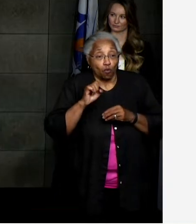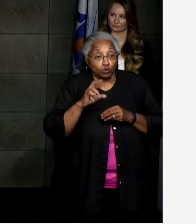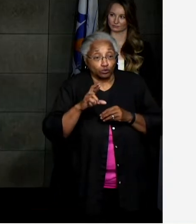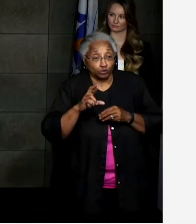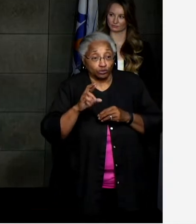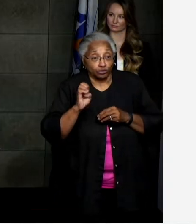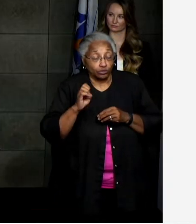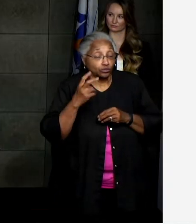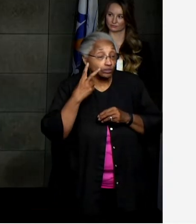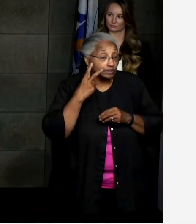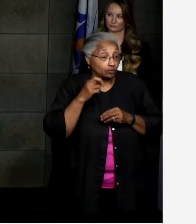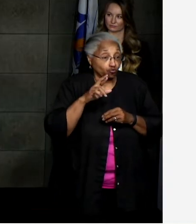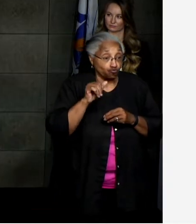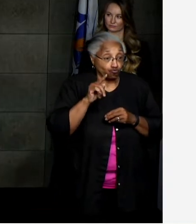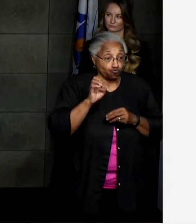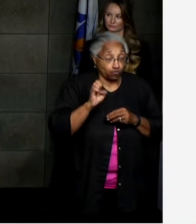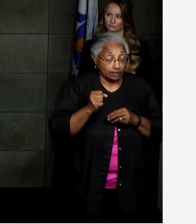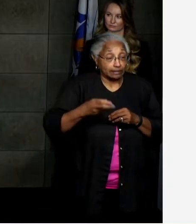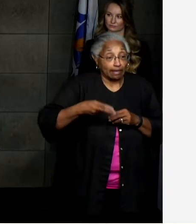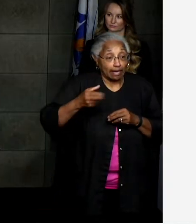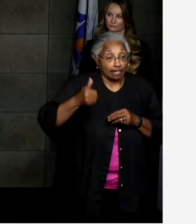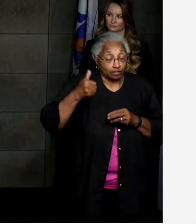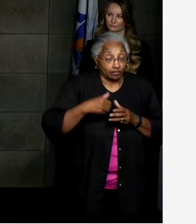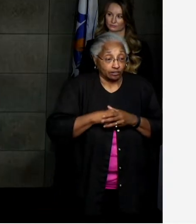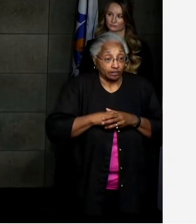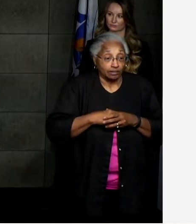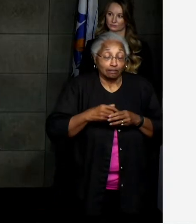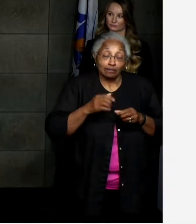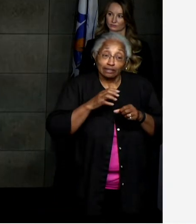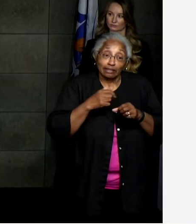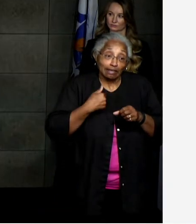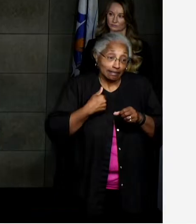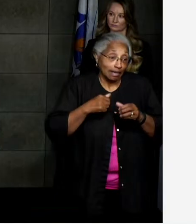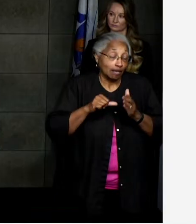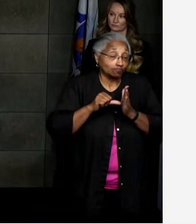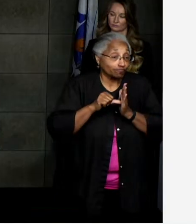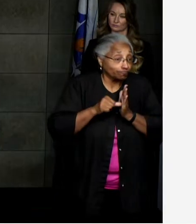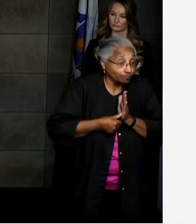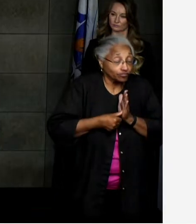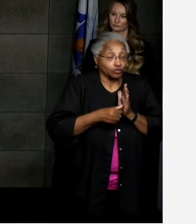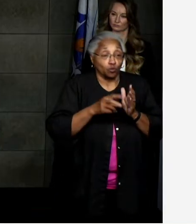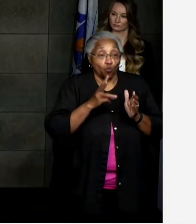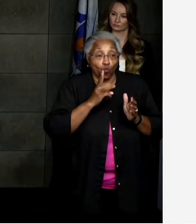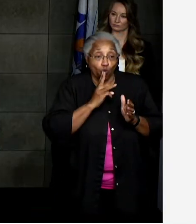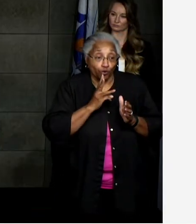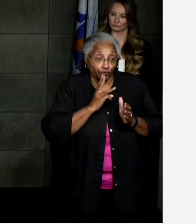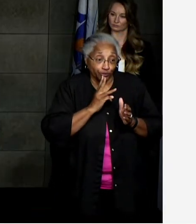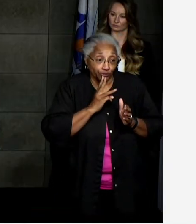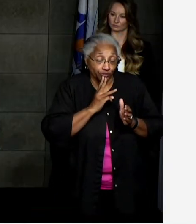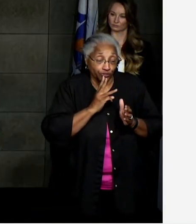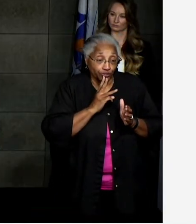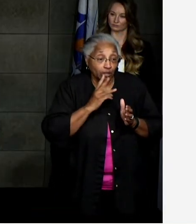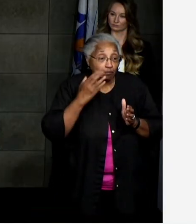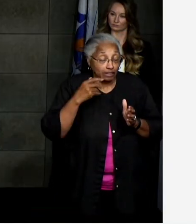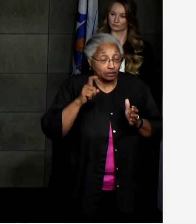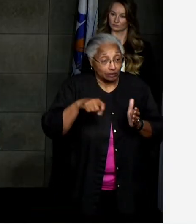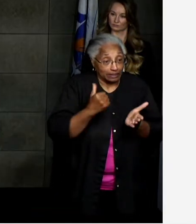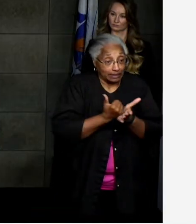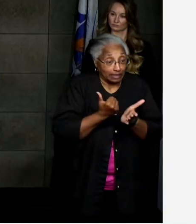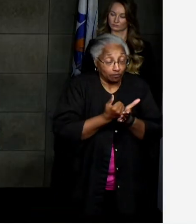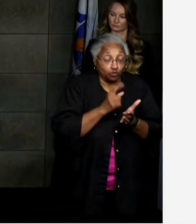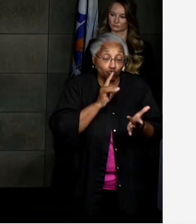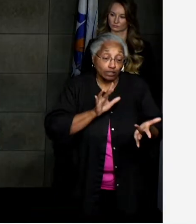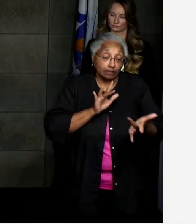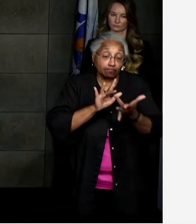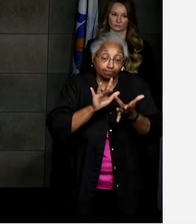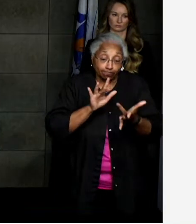rates are higher. And that's, once again, I stressed water huge in my comments. And we need help to be able to really reach out